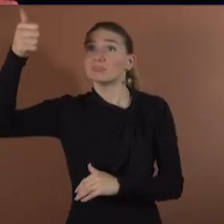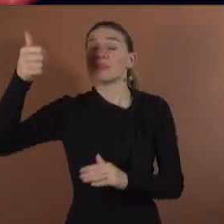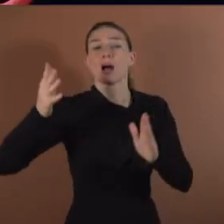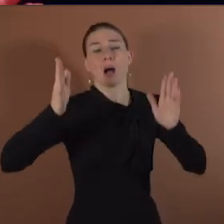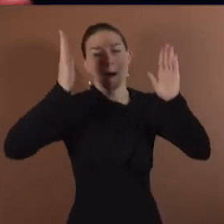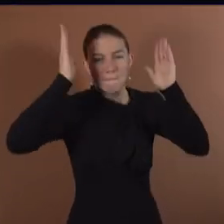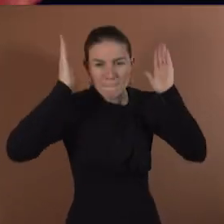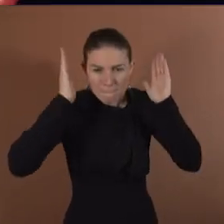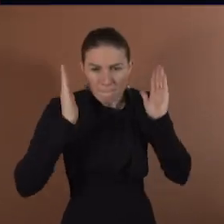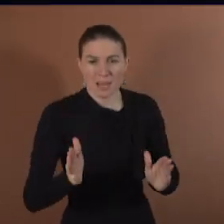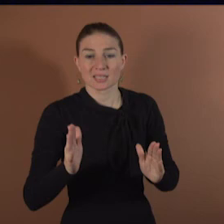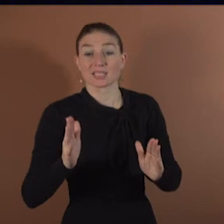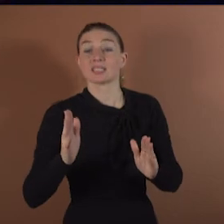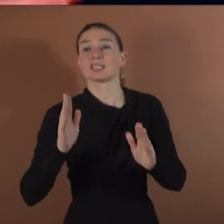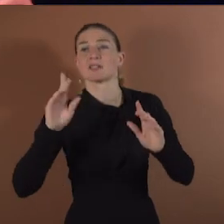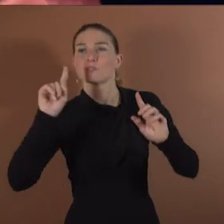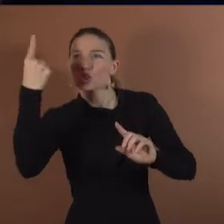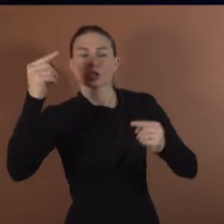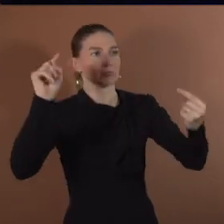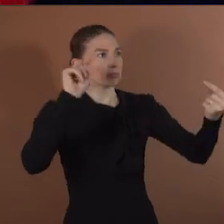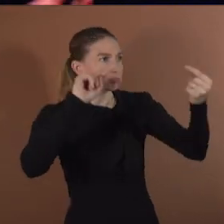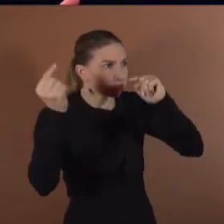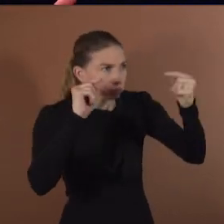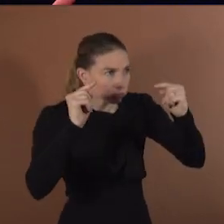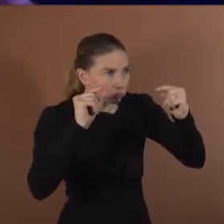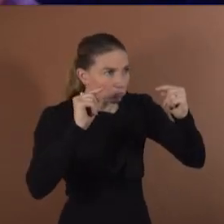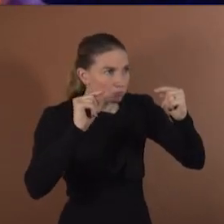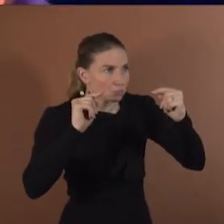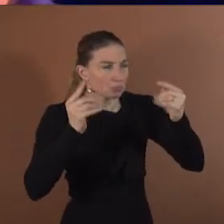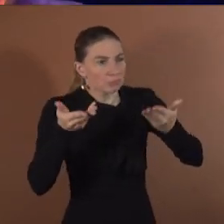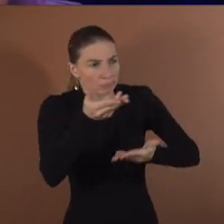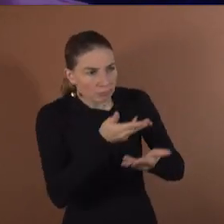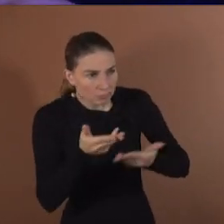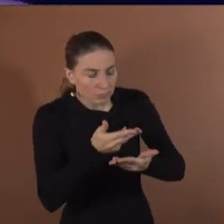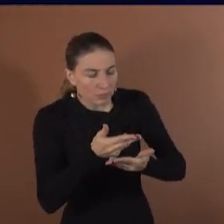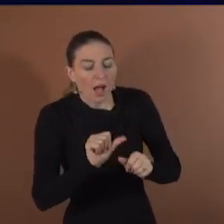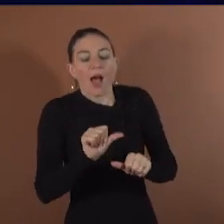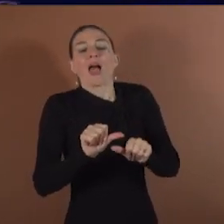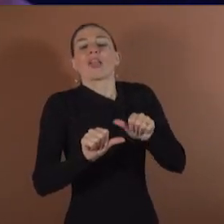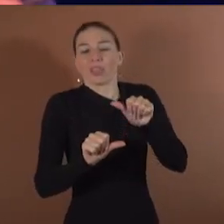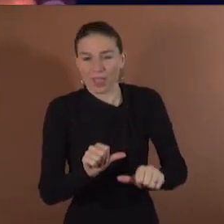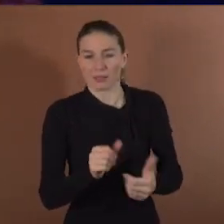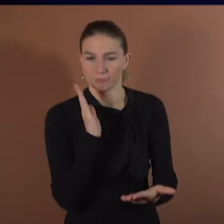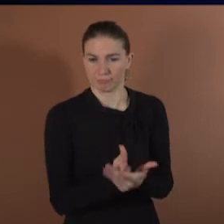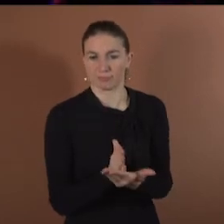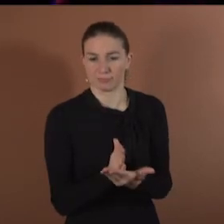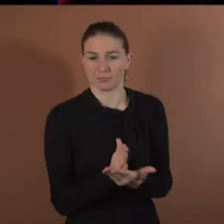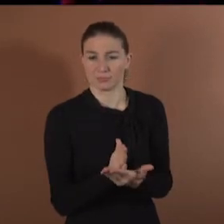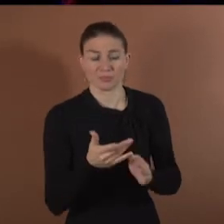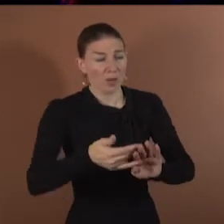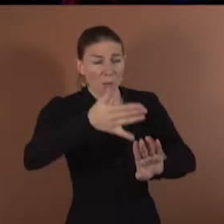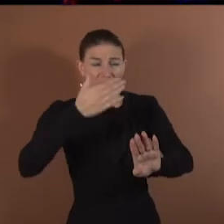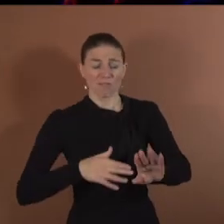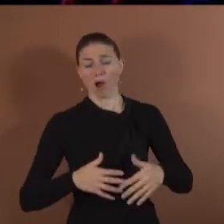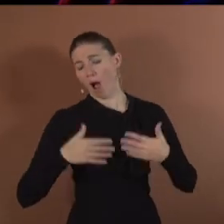the international consequences of what they're discussing or planning to do. We can't even decide we shouldn't be able to even have a